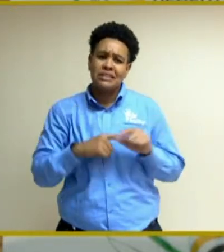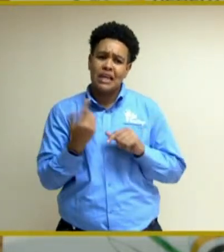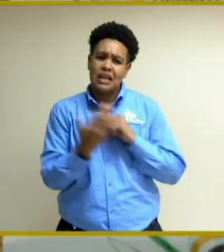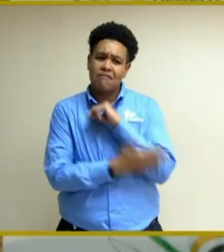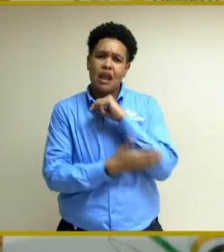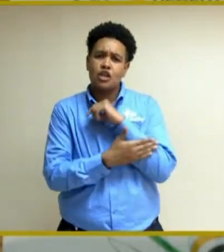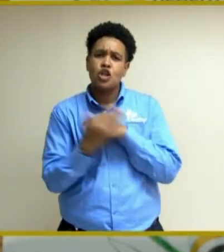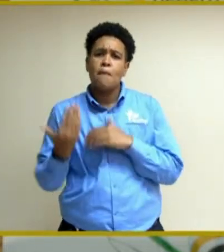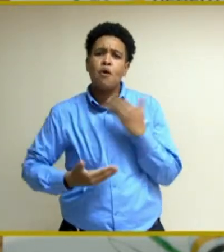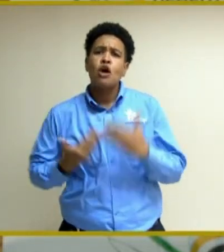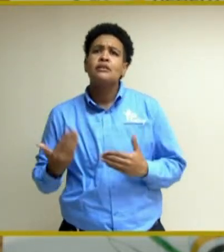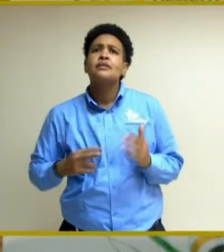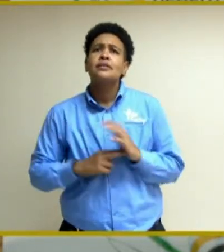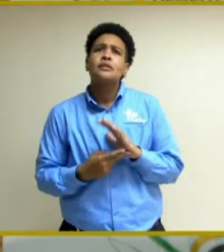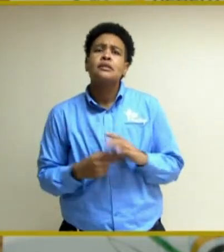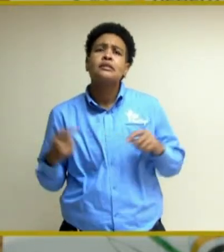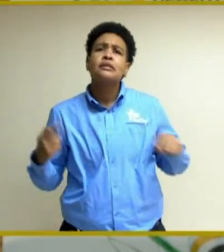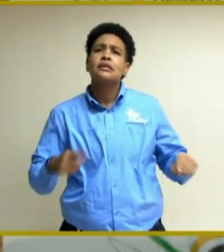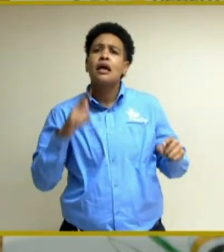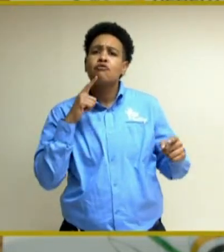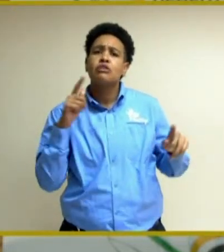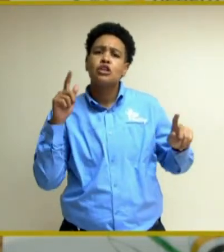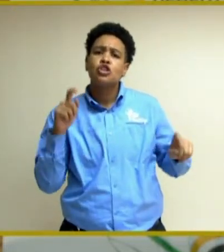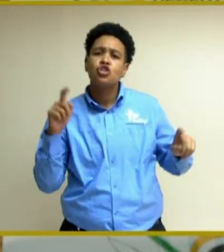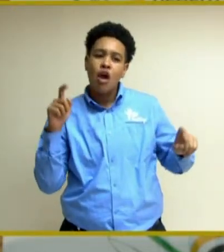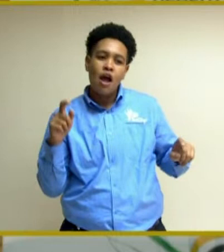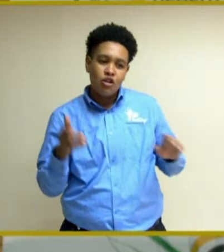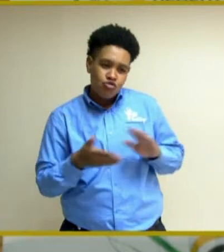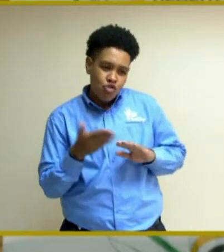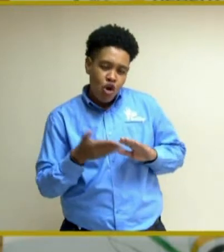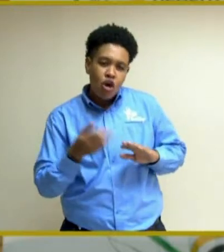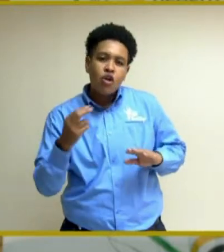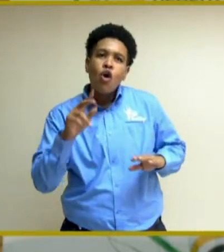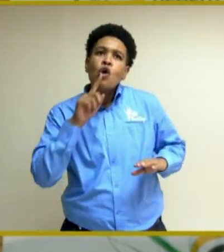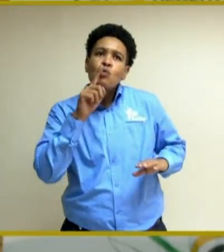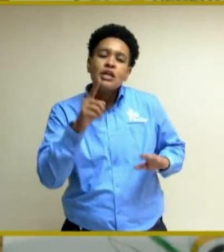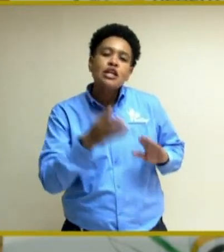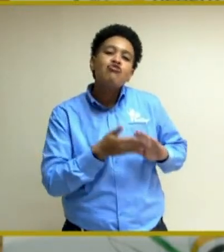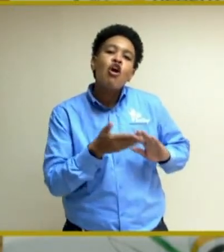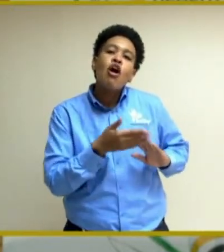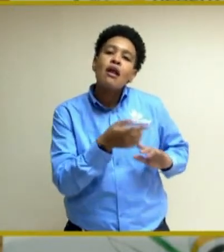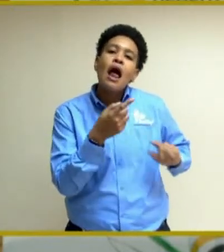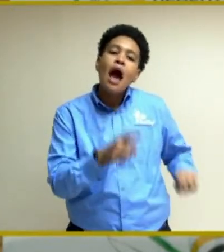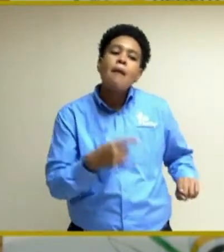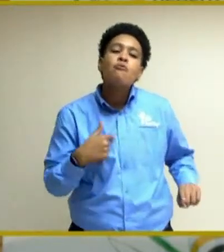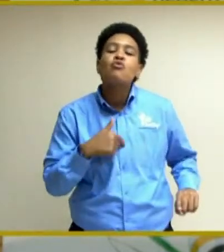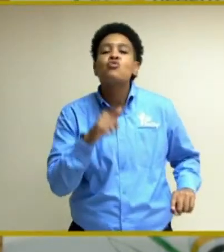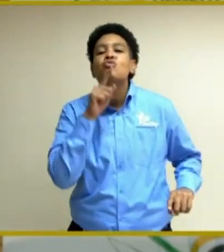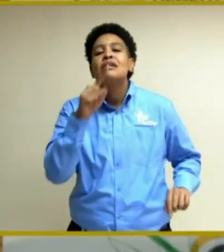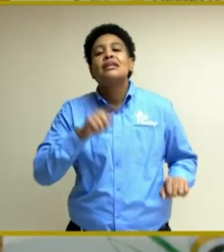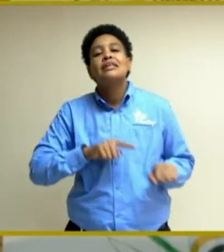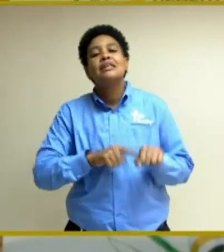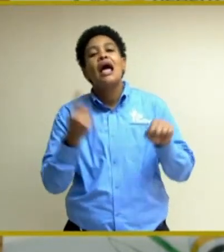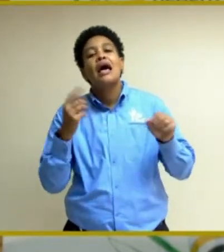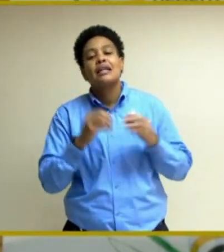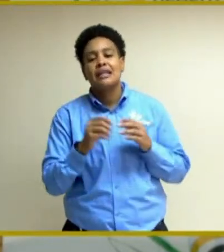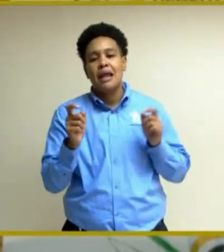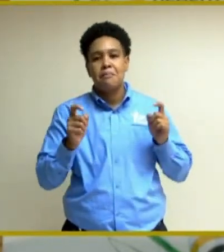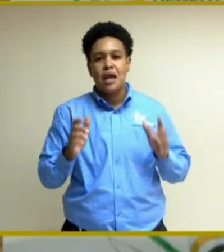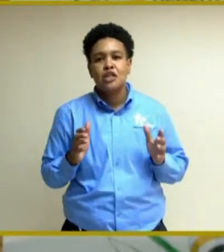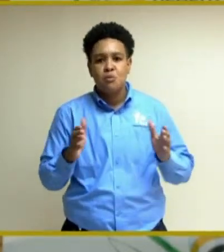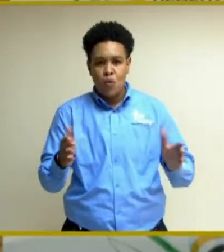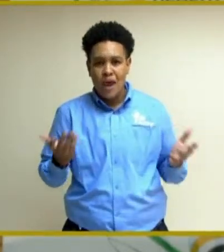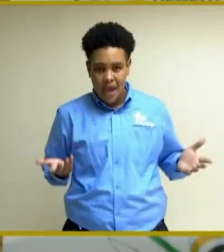sense, it was a trial run, if you will, or a real run, and we really started in a manageable